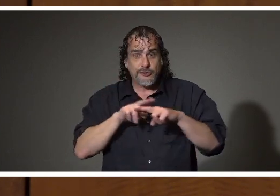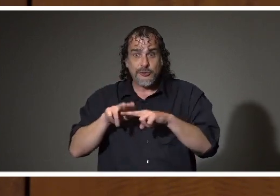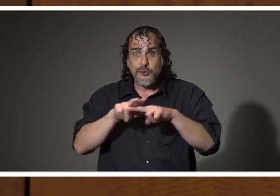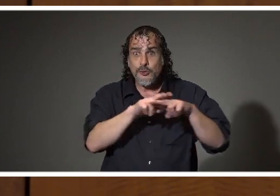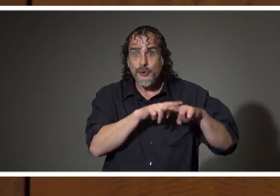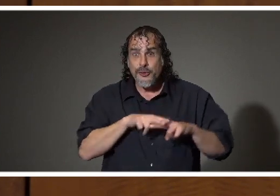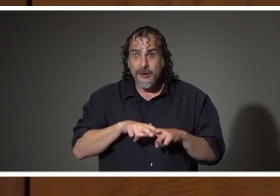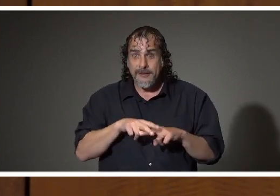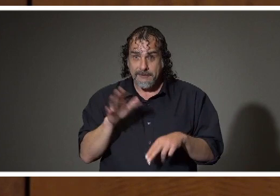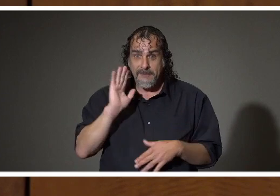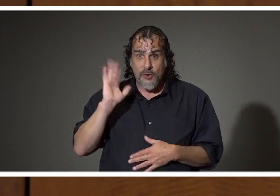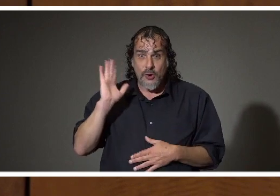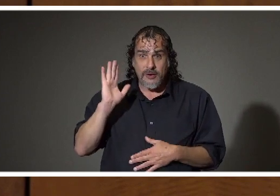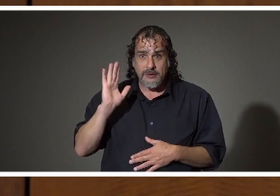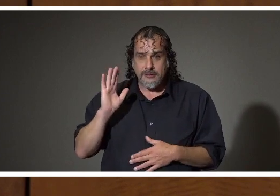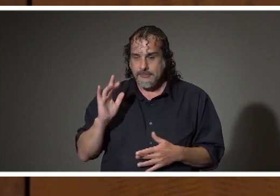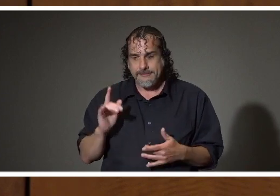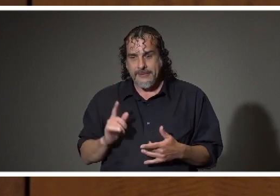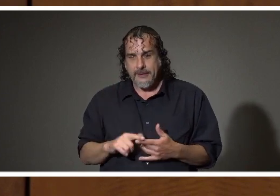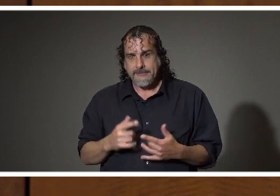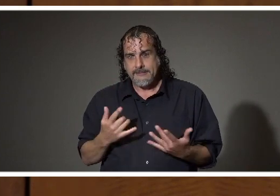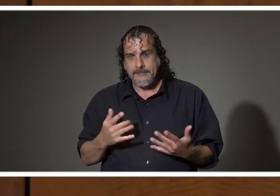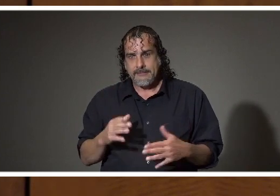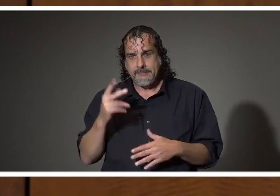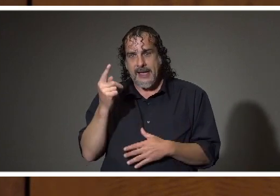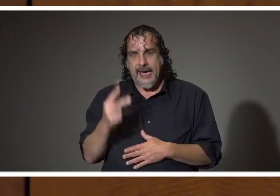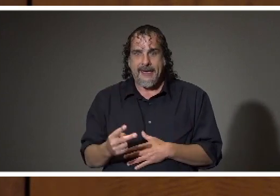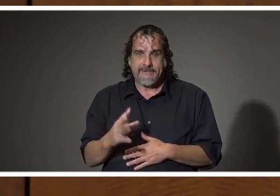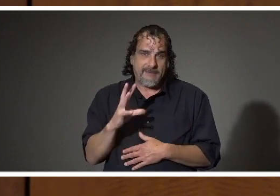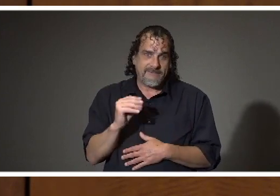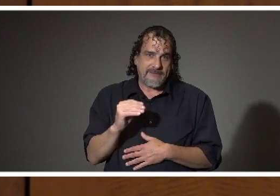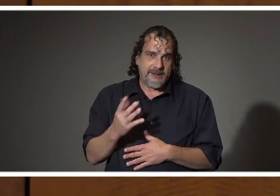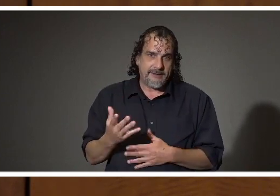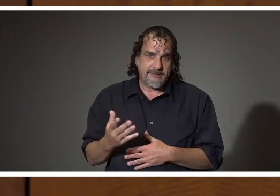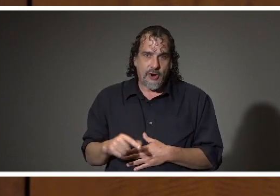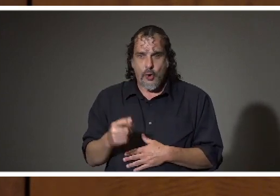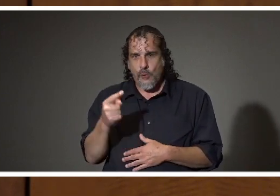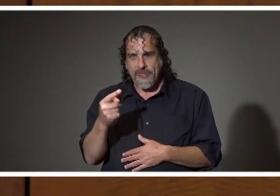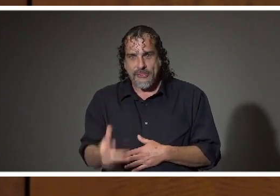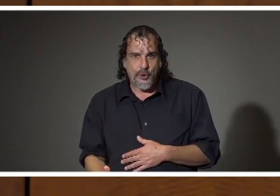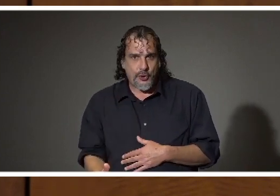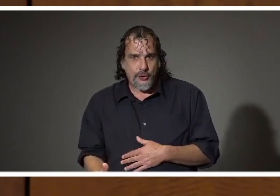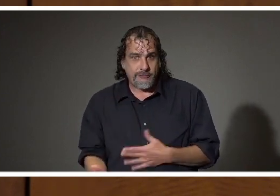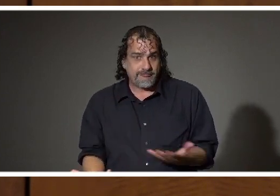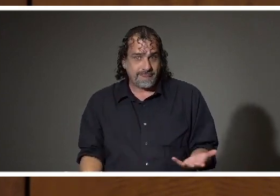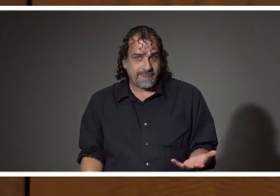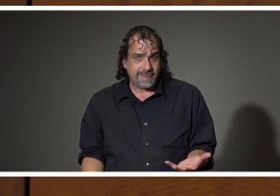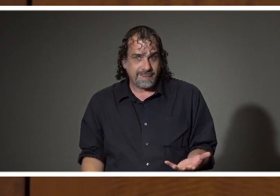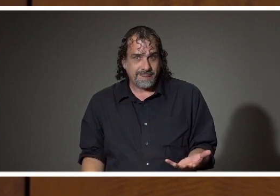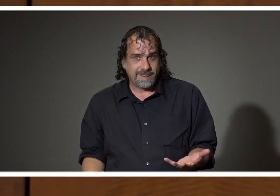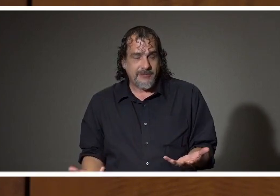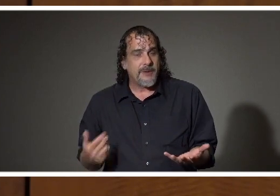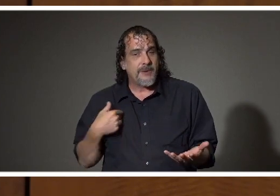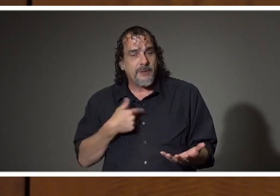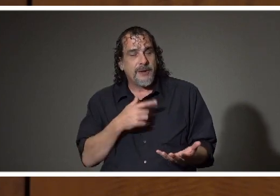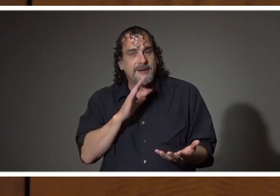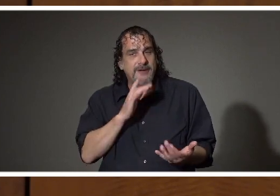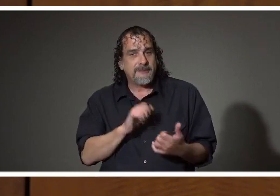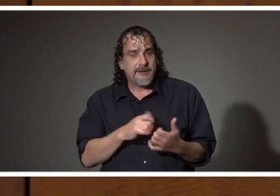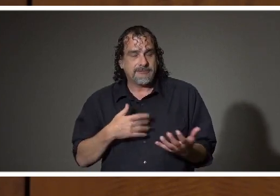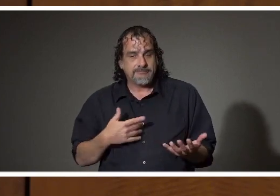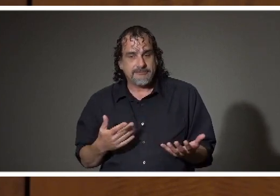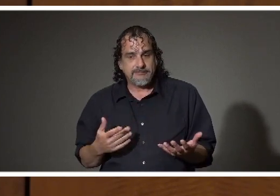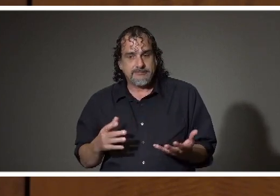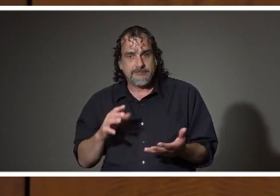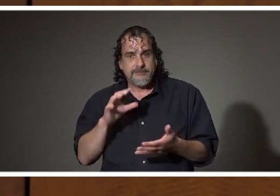particular restaurant, we may open back up at half capacity or a third capacity, or we're talking about the possibility